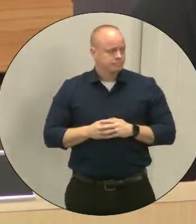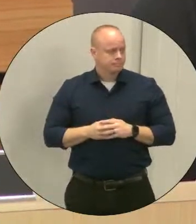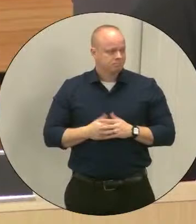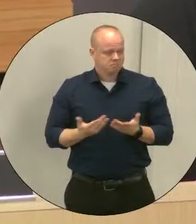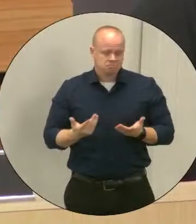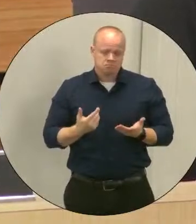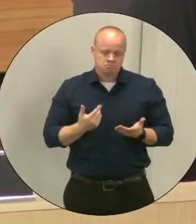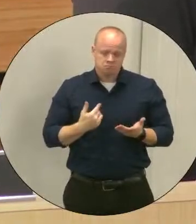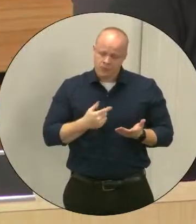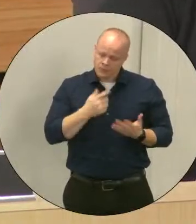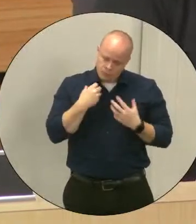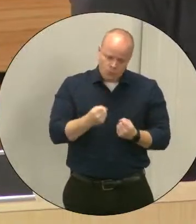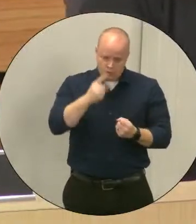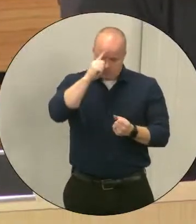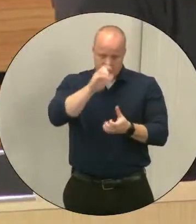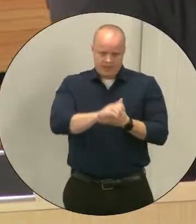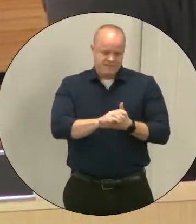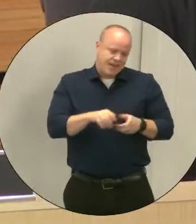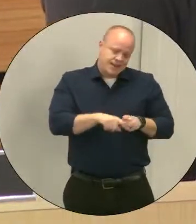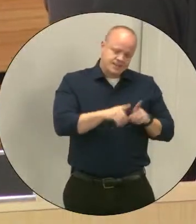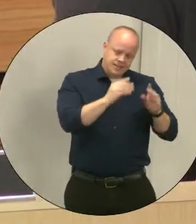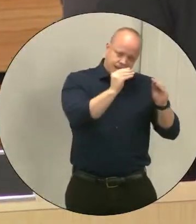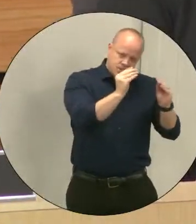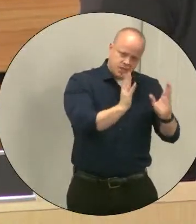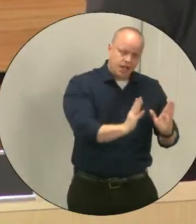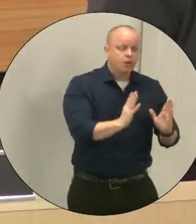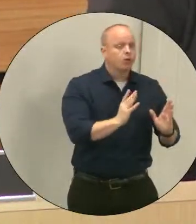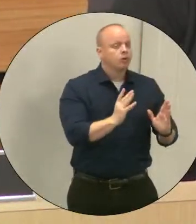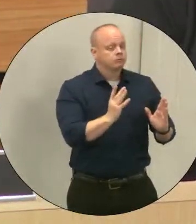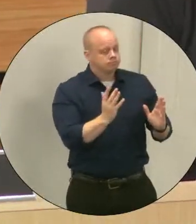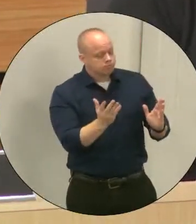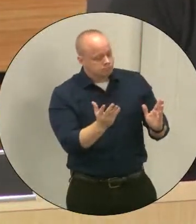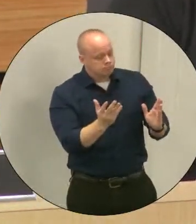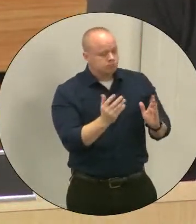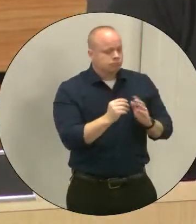I really believe, as an educator, you know, we